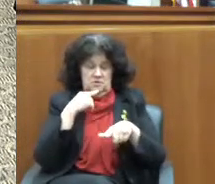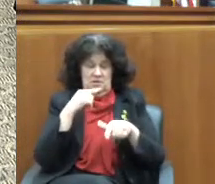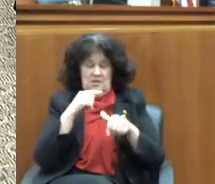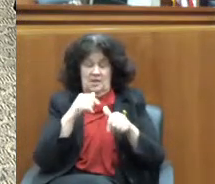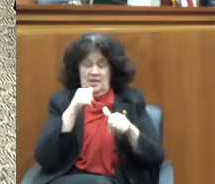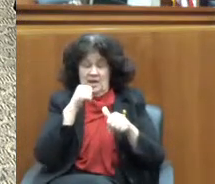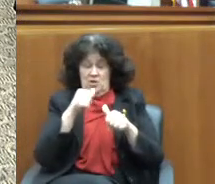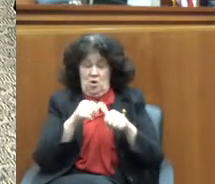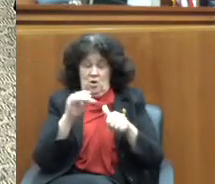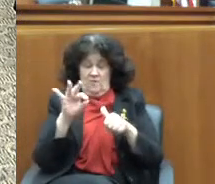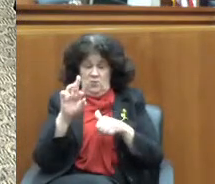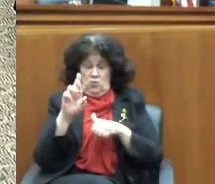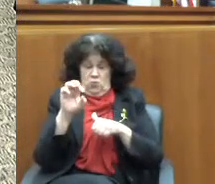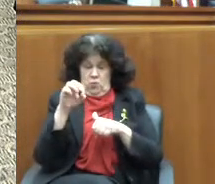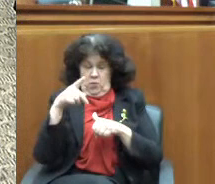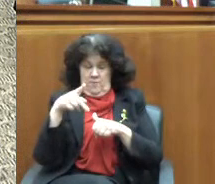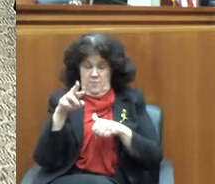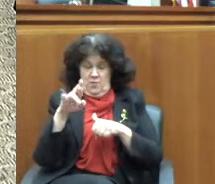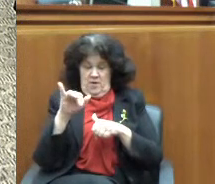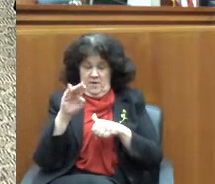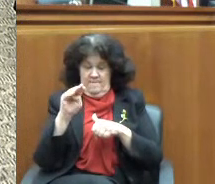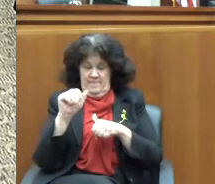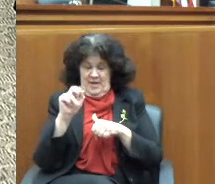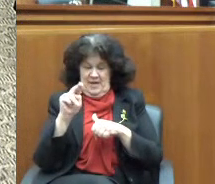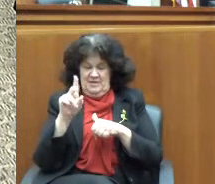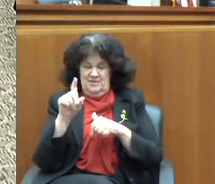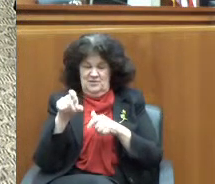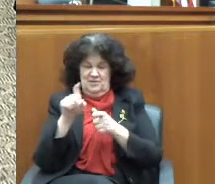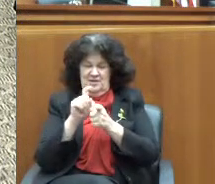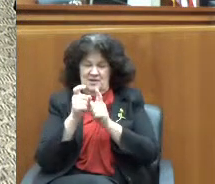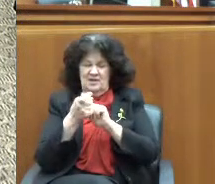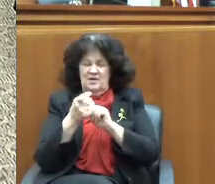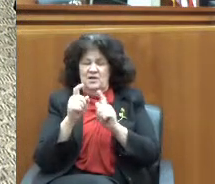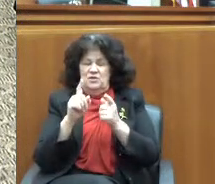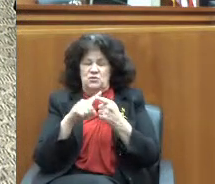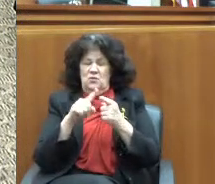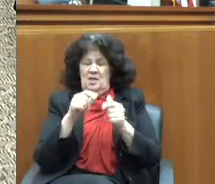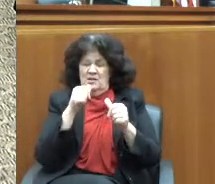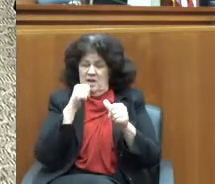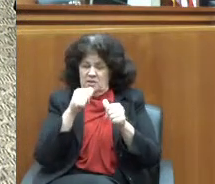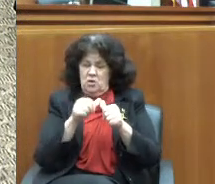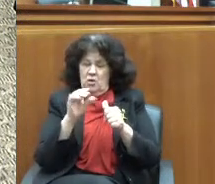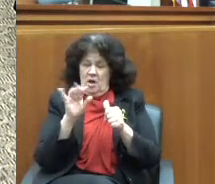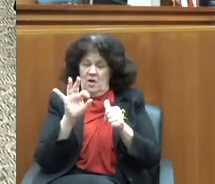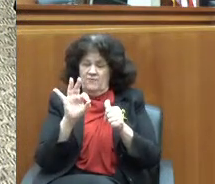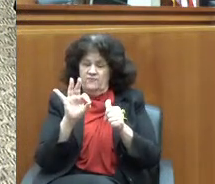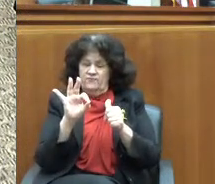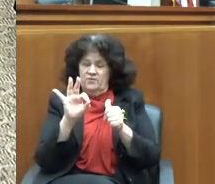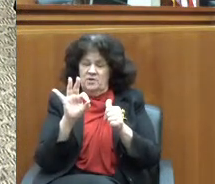of reprimand. I just want to make that should be a technical change to letter of notification, not letter of reprimand.